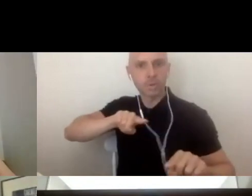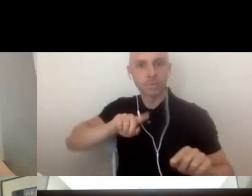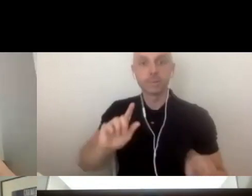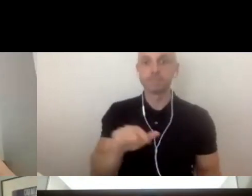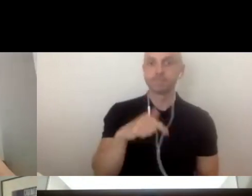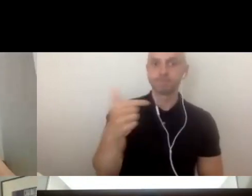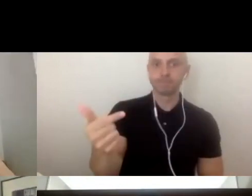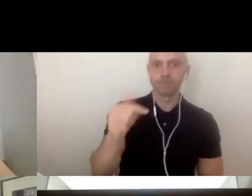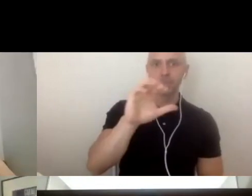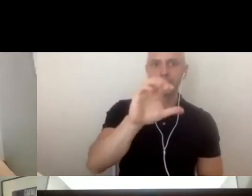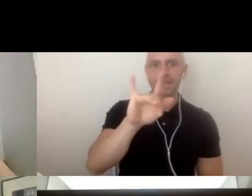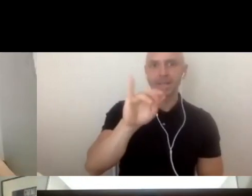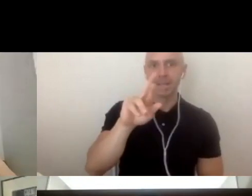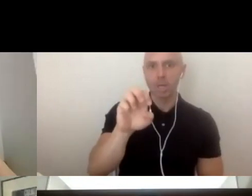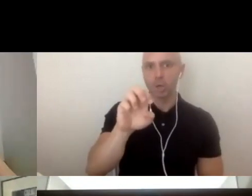Hopkinson.